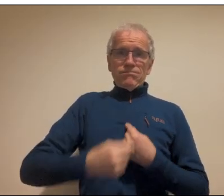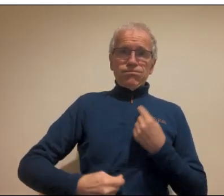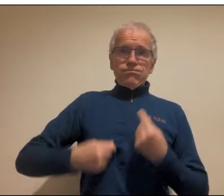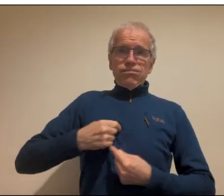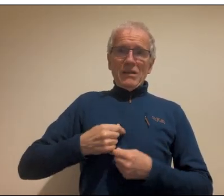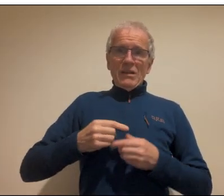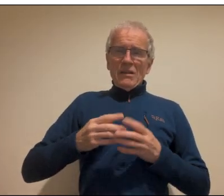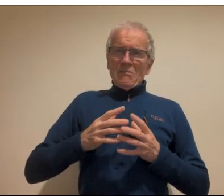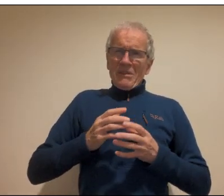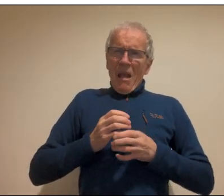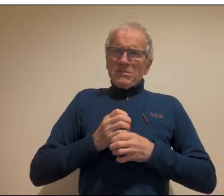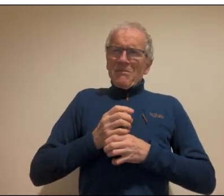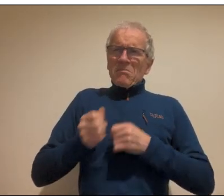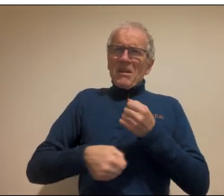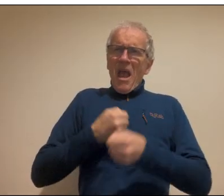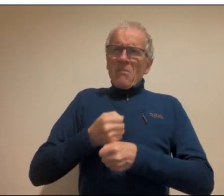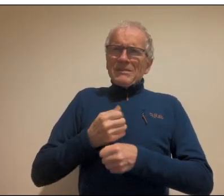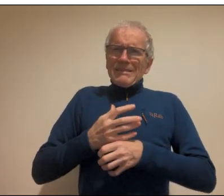blood flow.